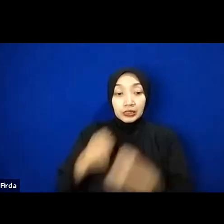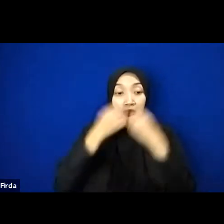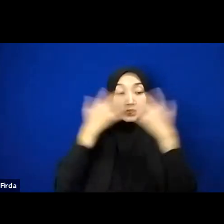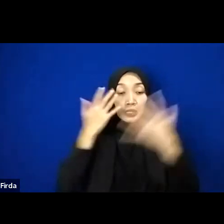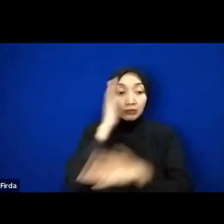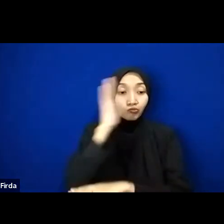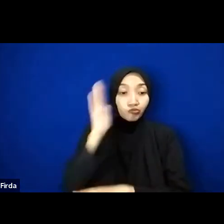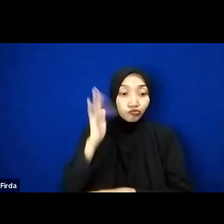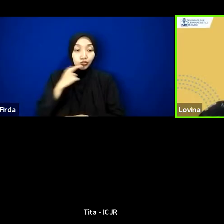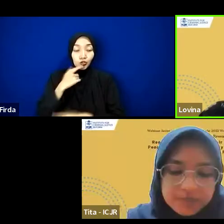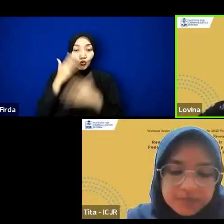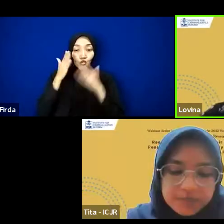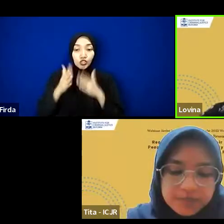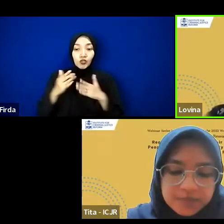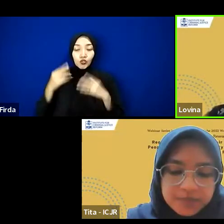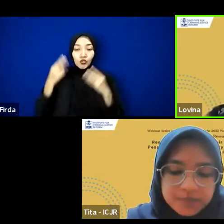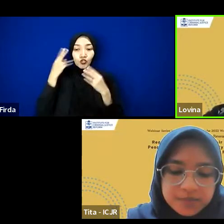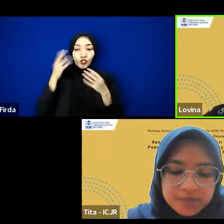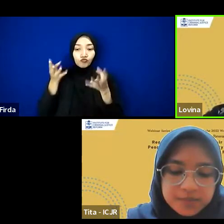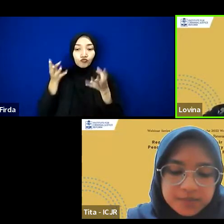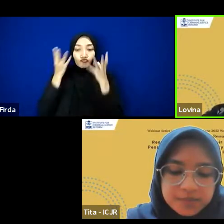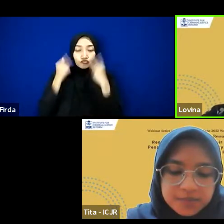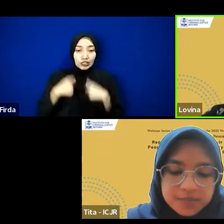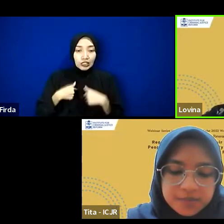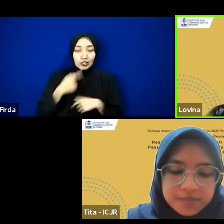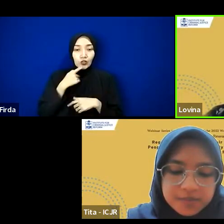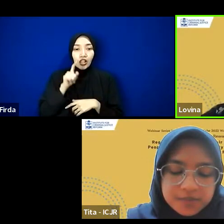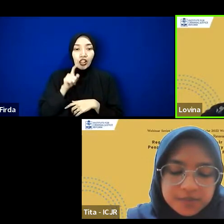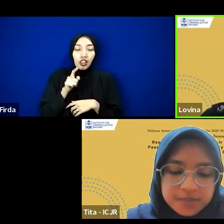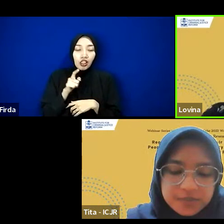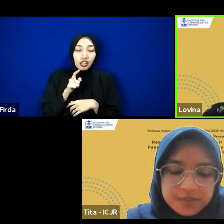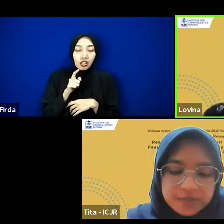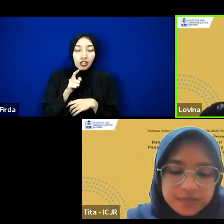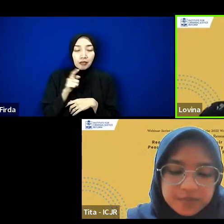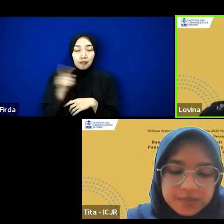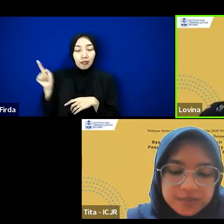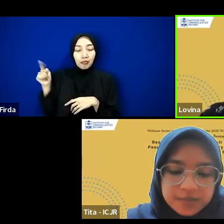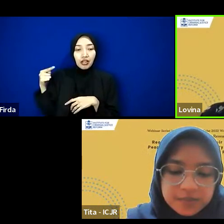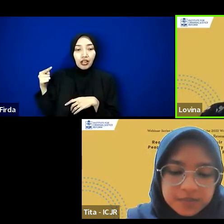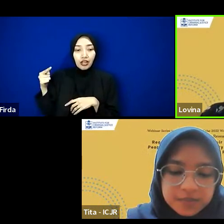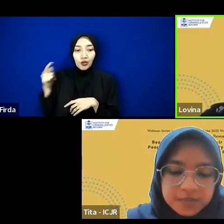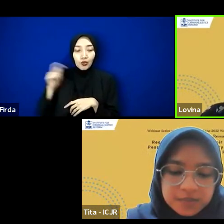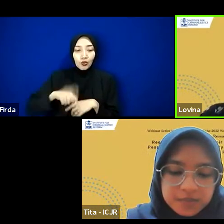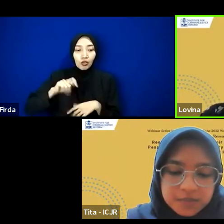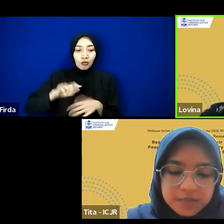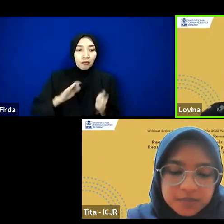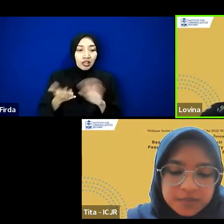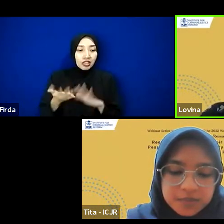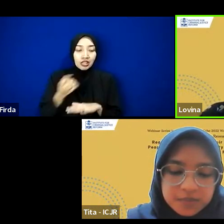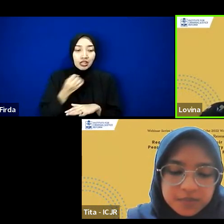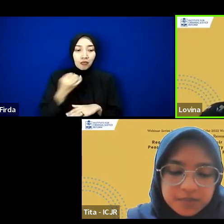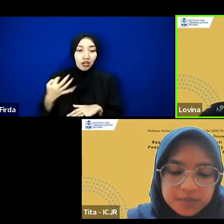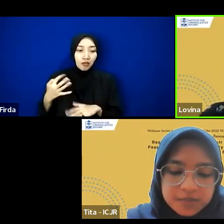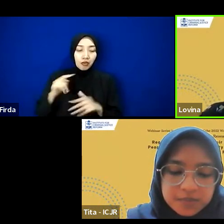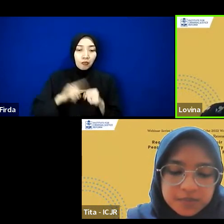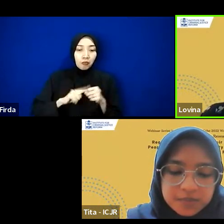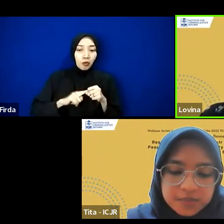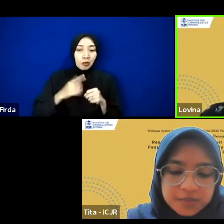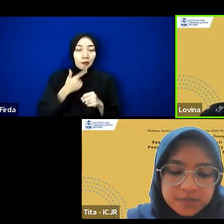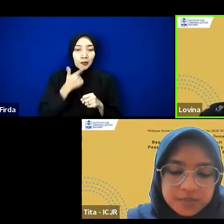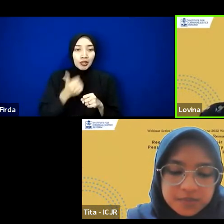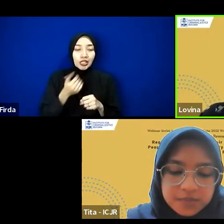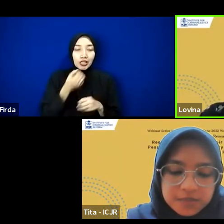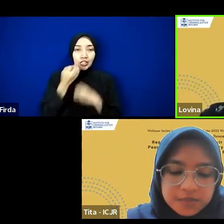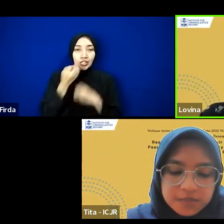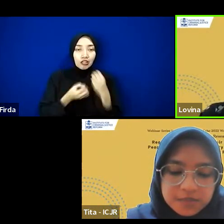death penalty. So some of Nicola's important points, I think, and